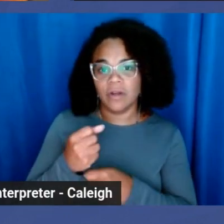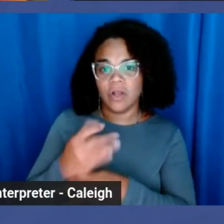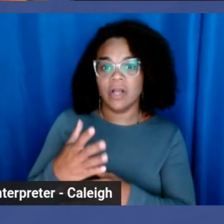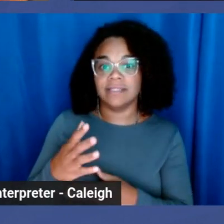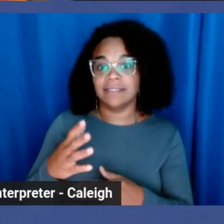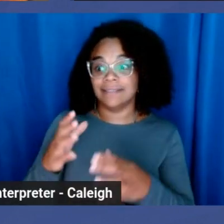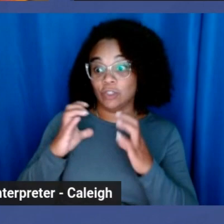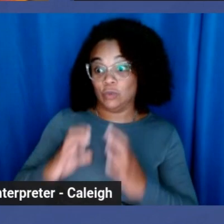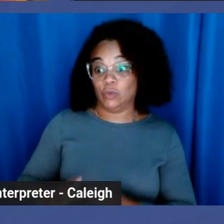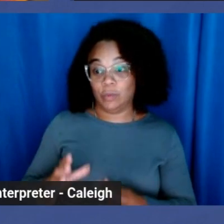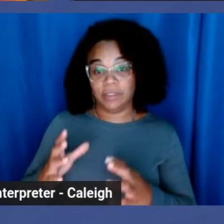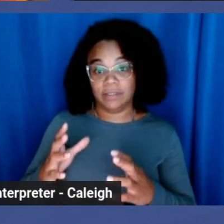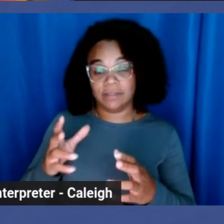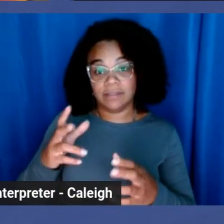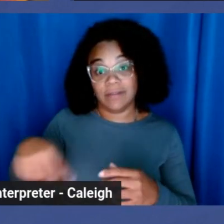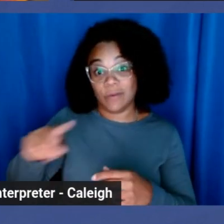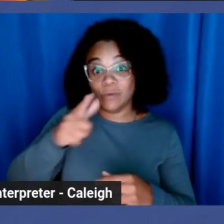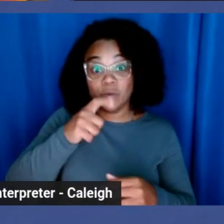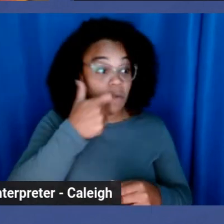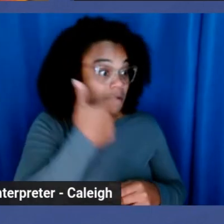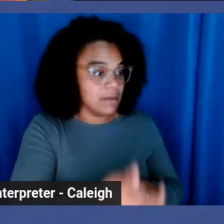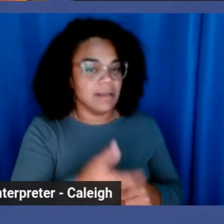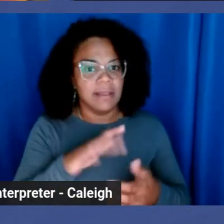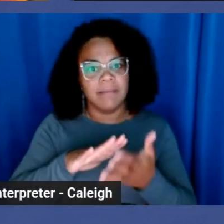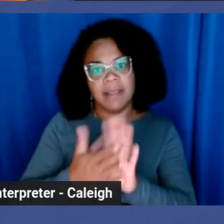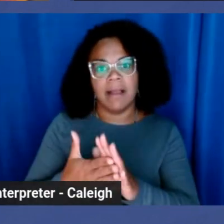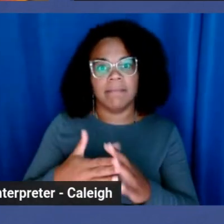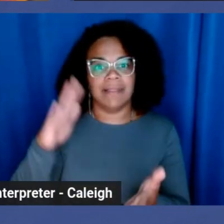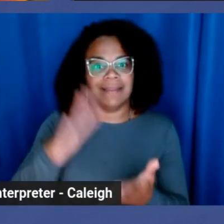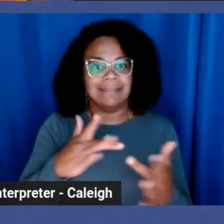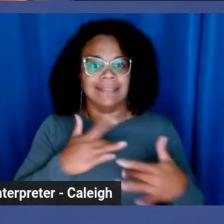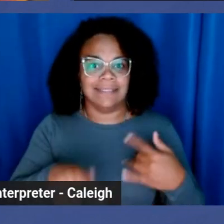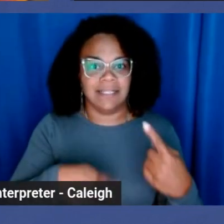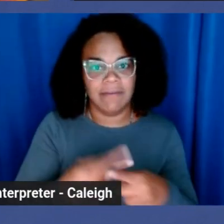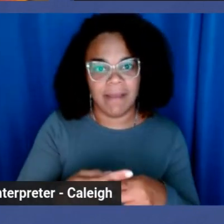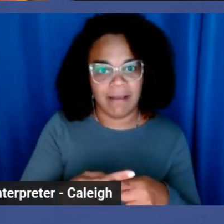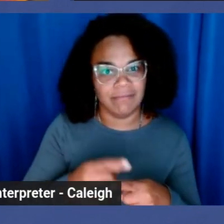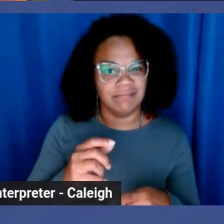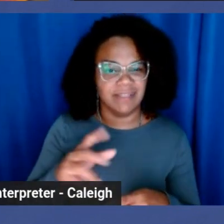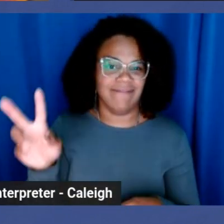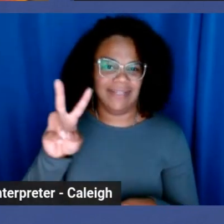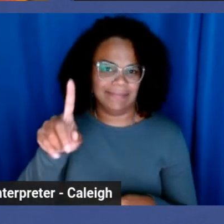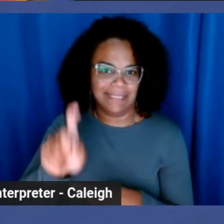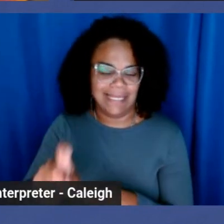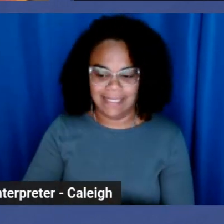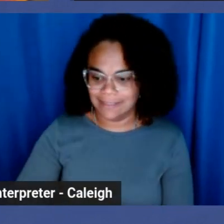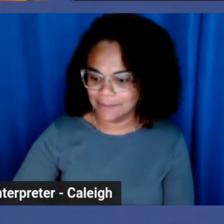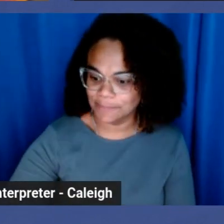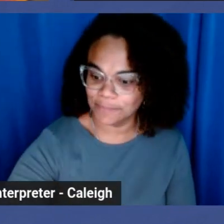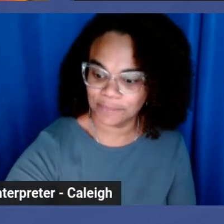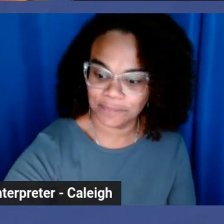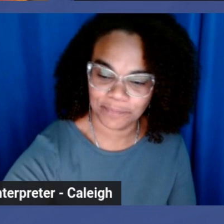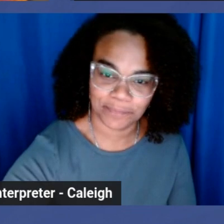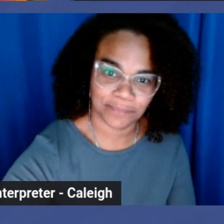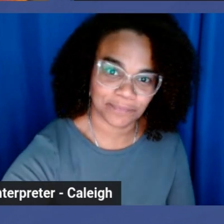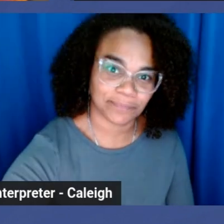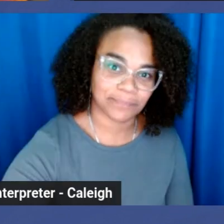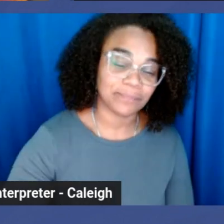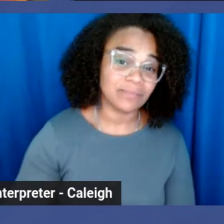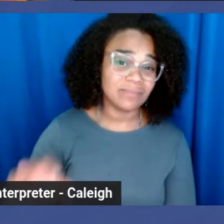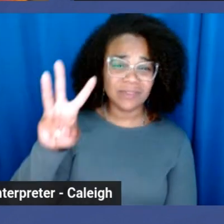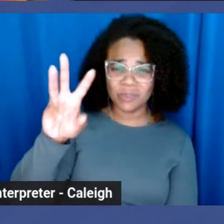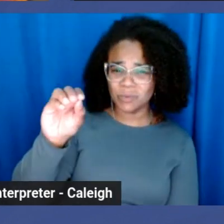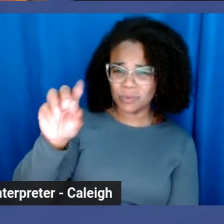sensitive to the needs of sex trafficking victims. That's been widely debunked by Woodhull and by